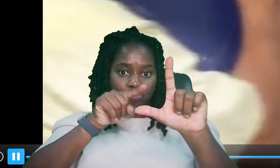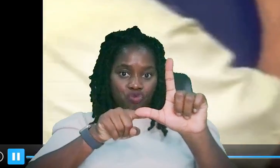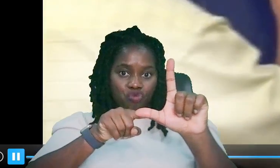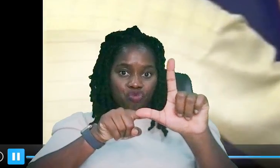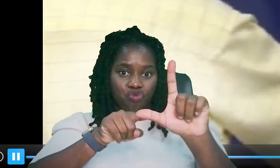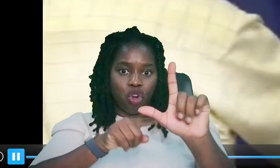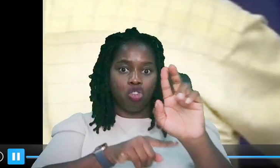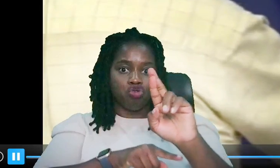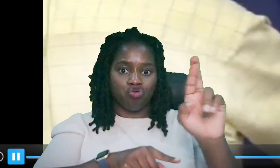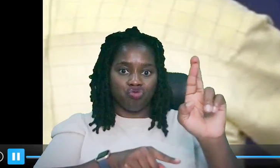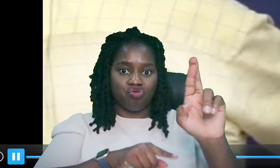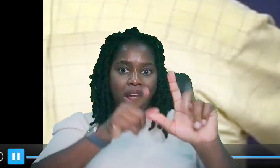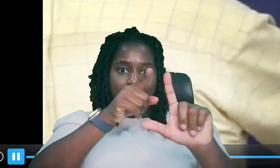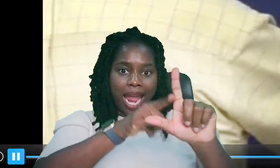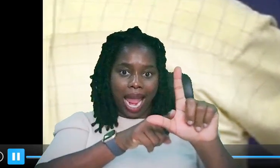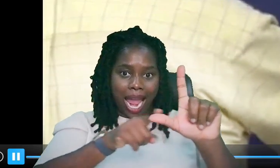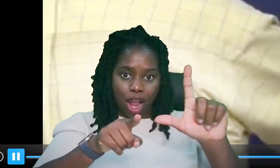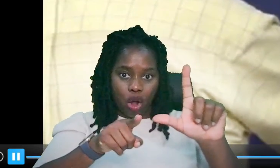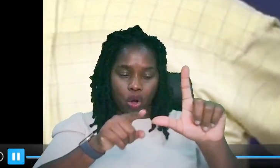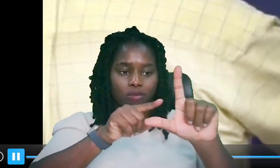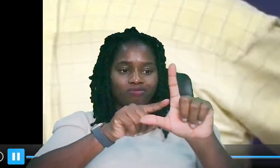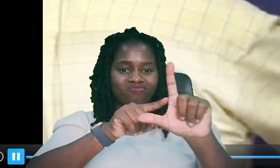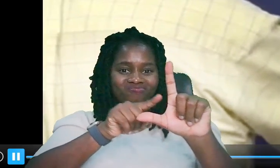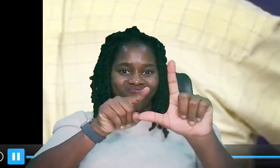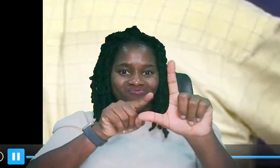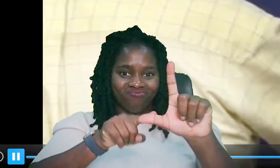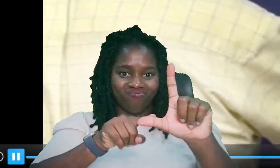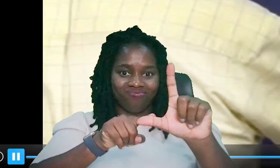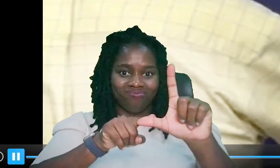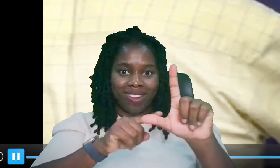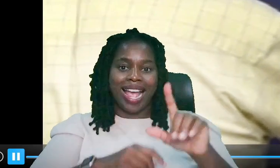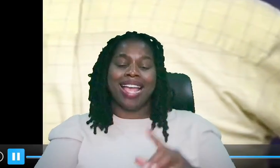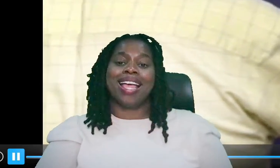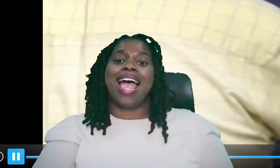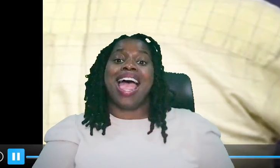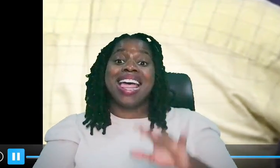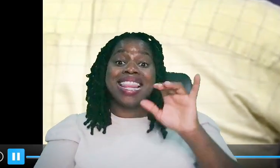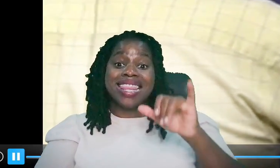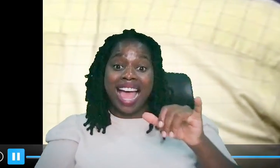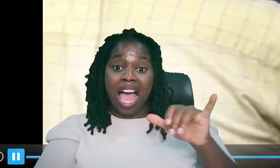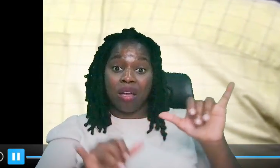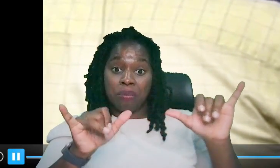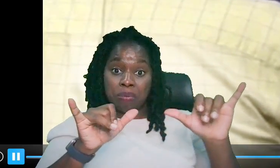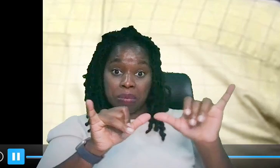A right angle has a measure